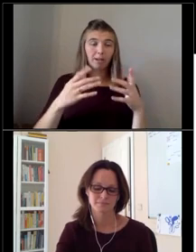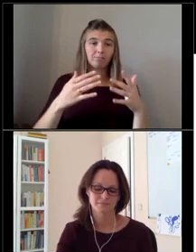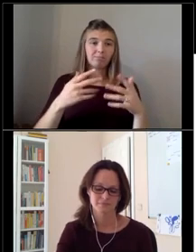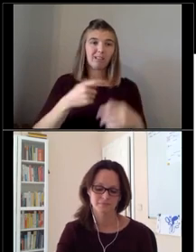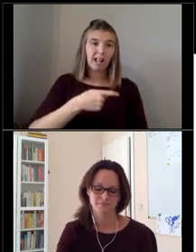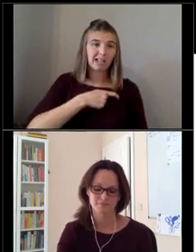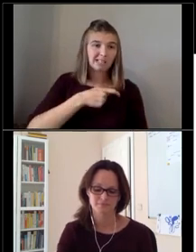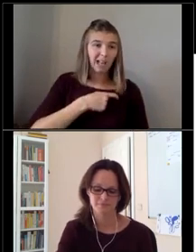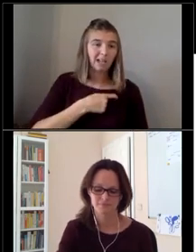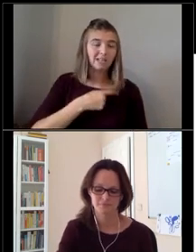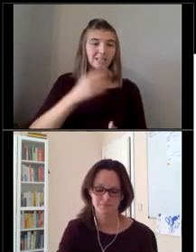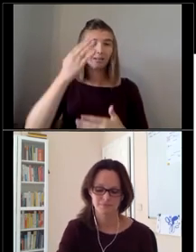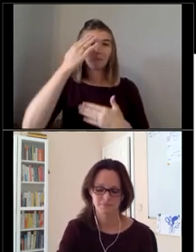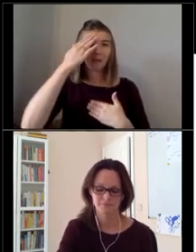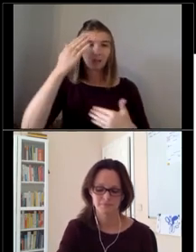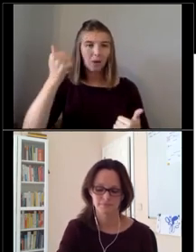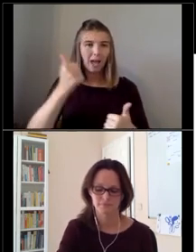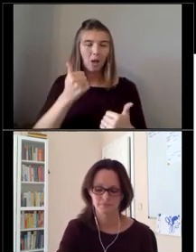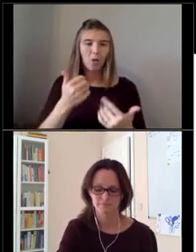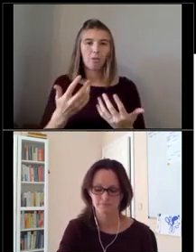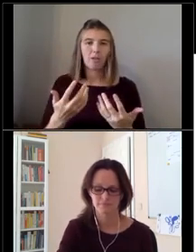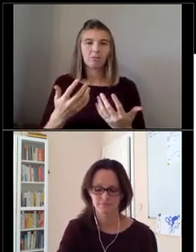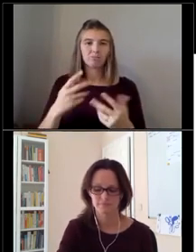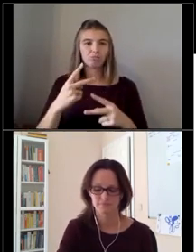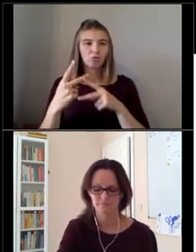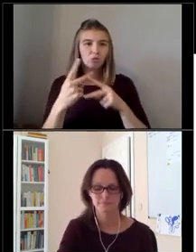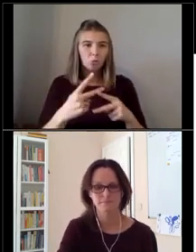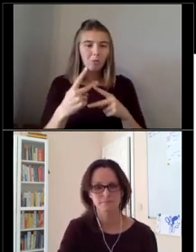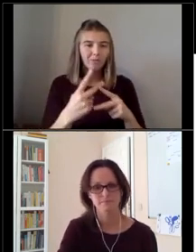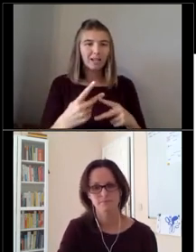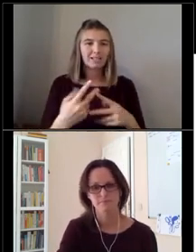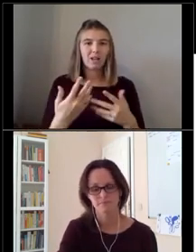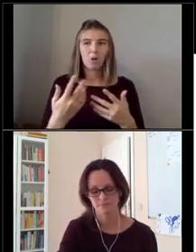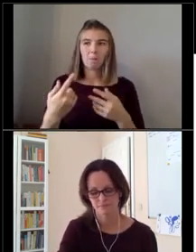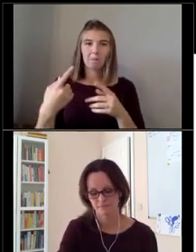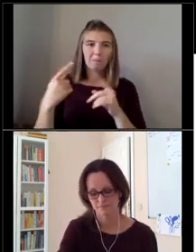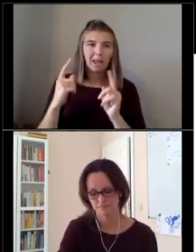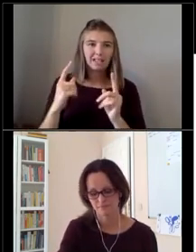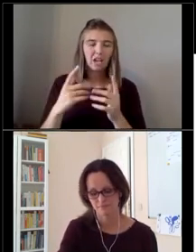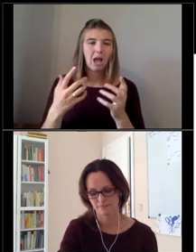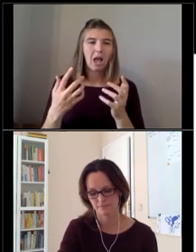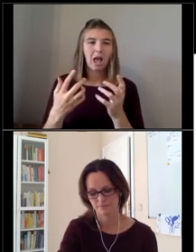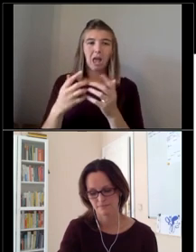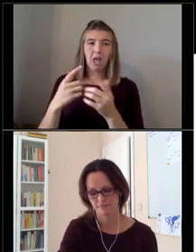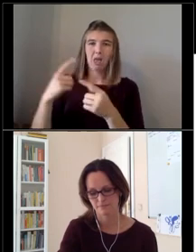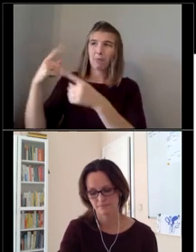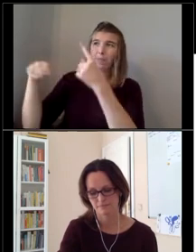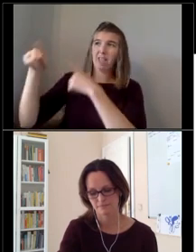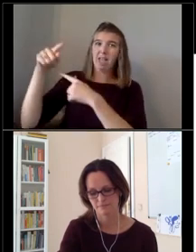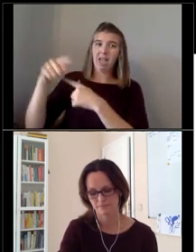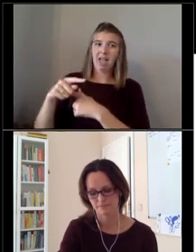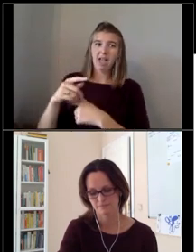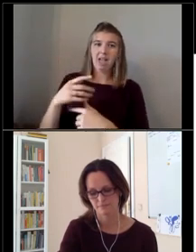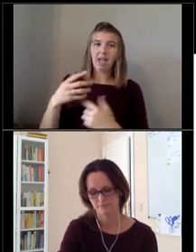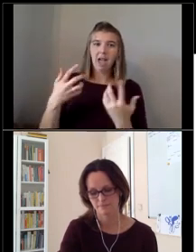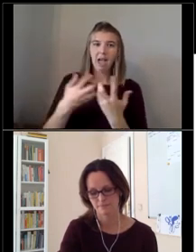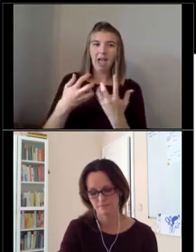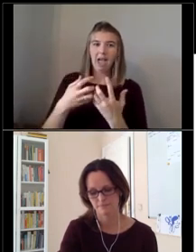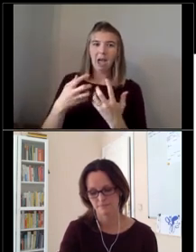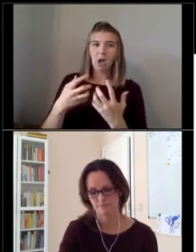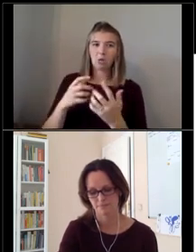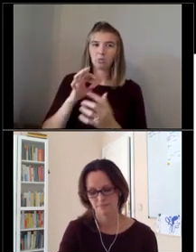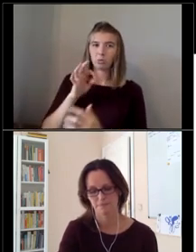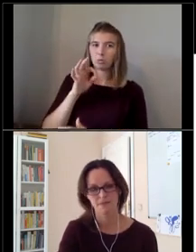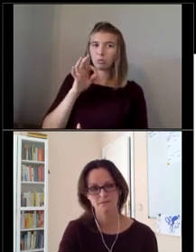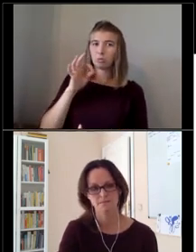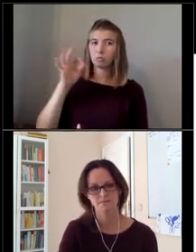with a PI or a supervisor or a manager who seems to be unwilling? They've said, I don't